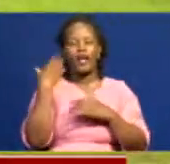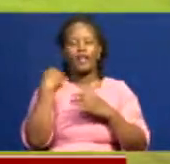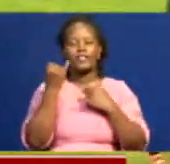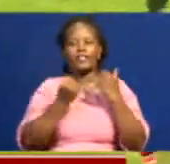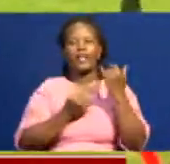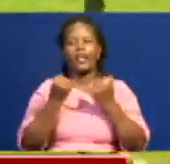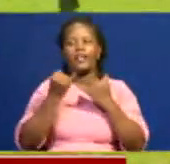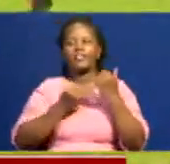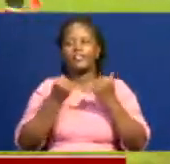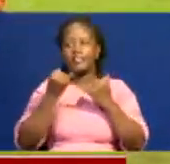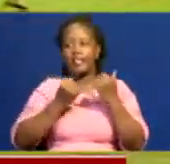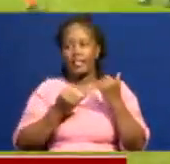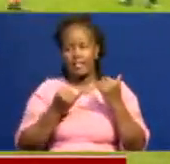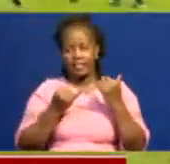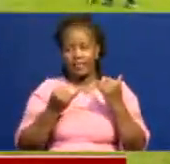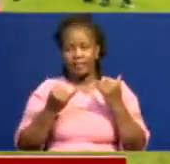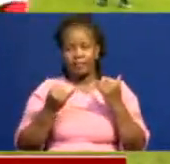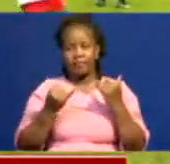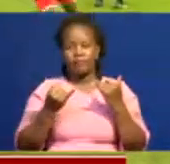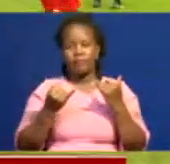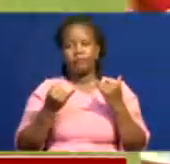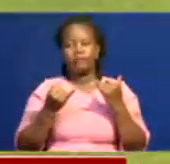Kariuki! Kariuki!